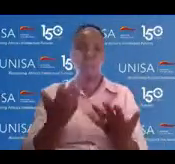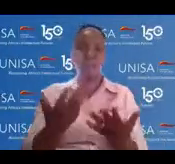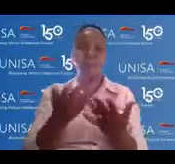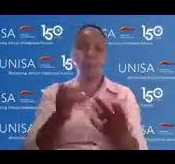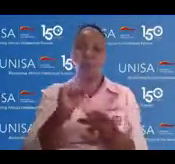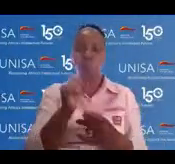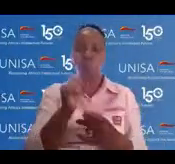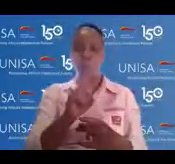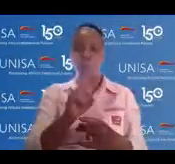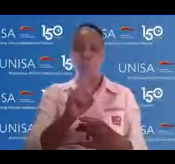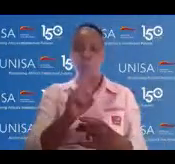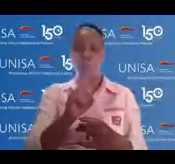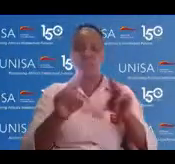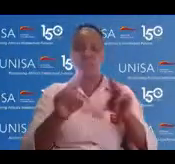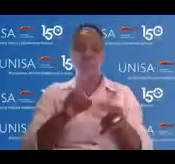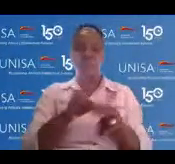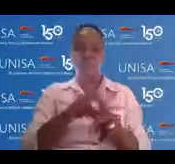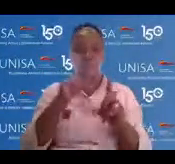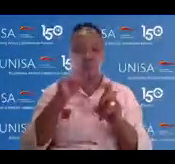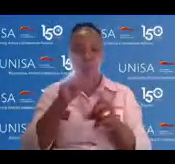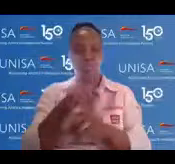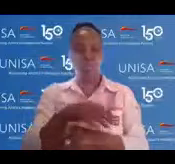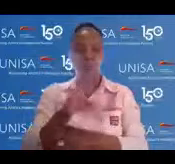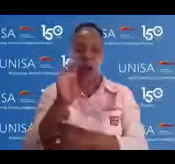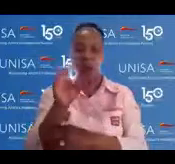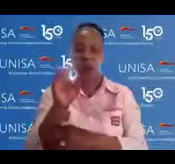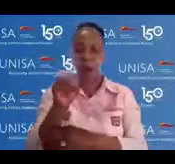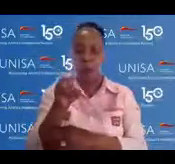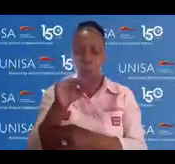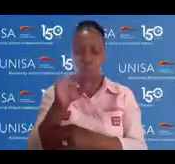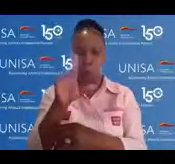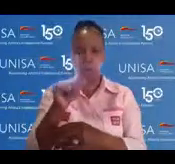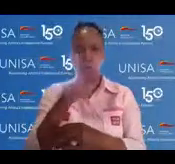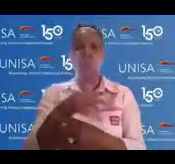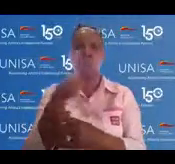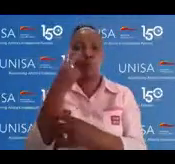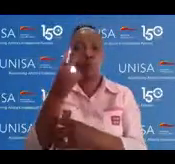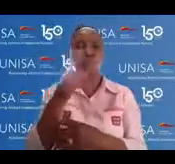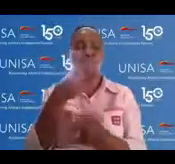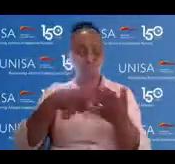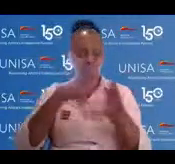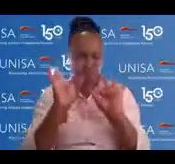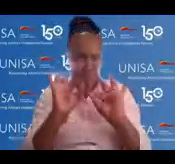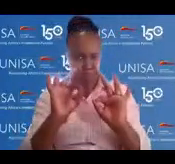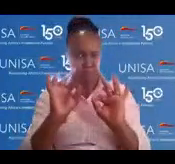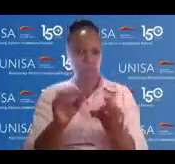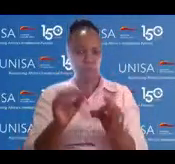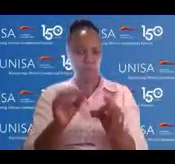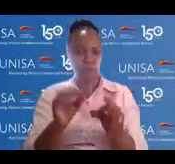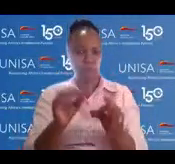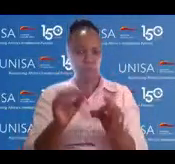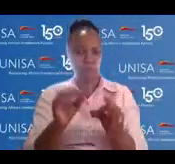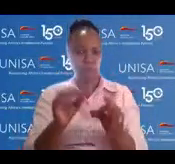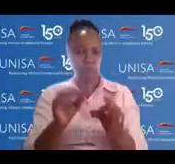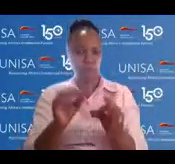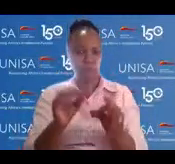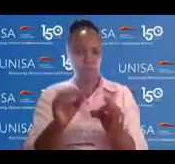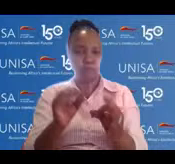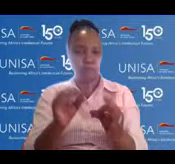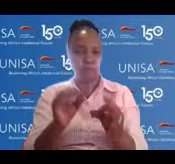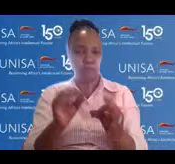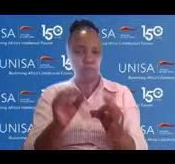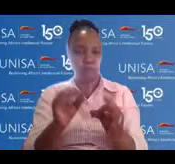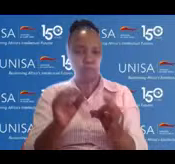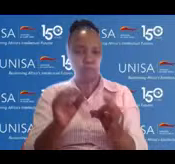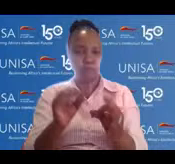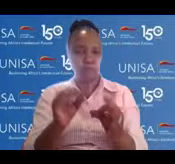that picture with the owl with the big glasses, you know you've got the correct app, and then you are going to download it. I just want to